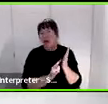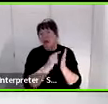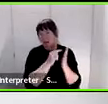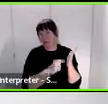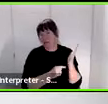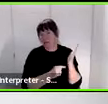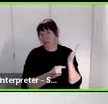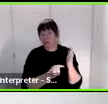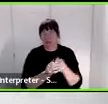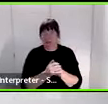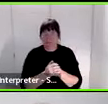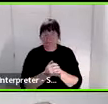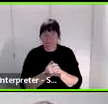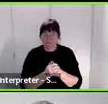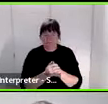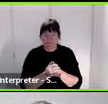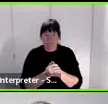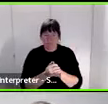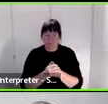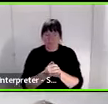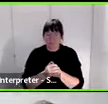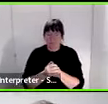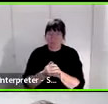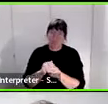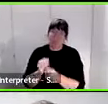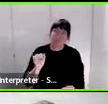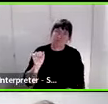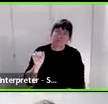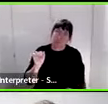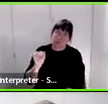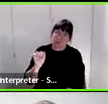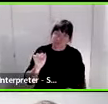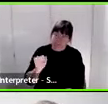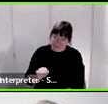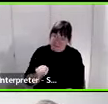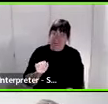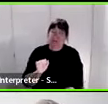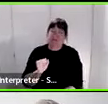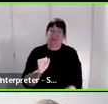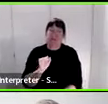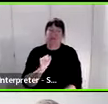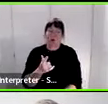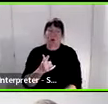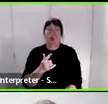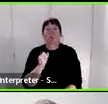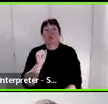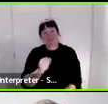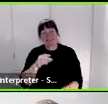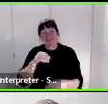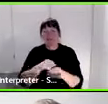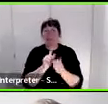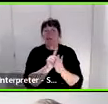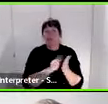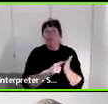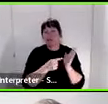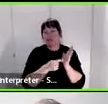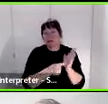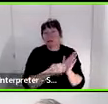is highlighted the fact that while it may be in legislation, it's not enforceable, and there aren't